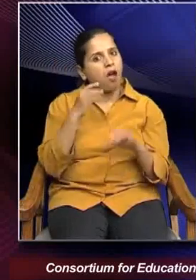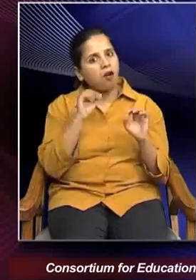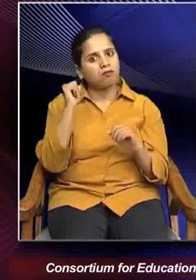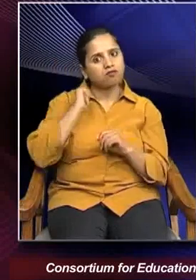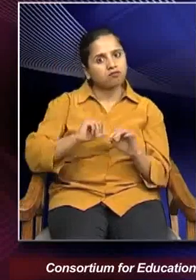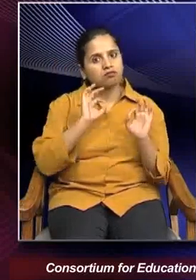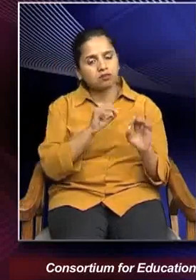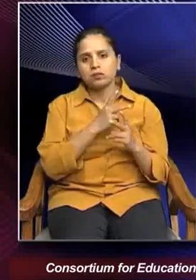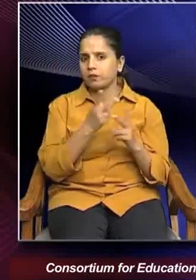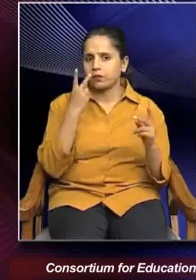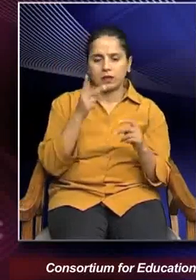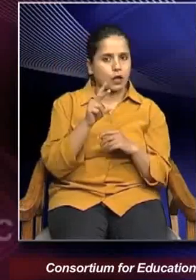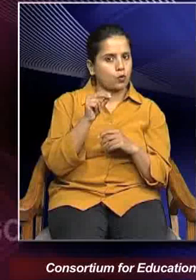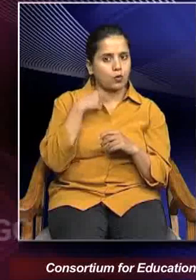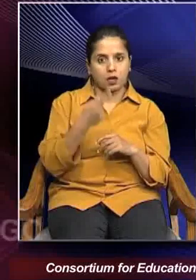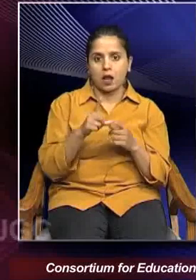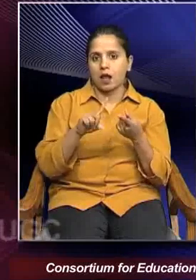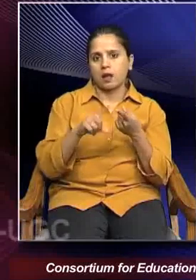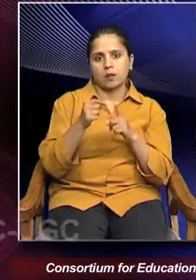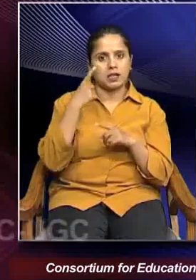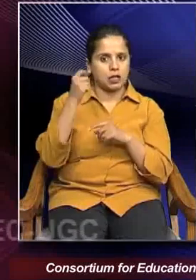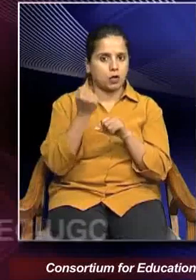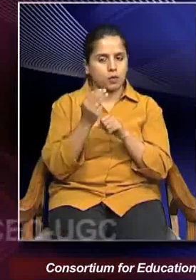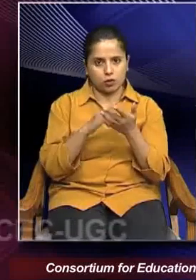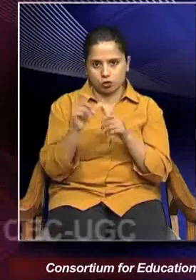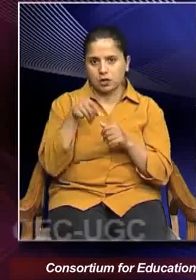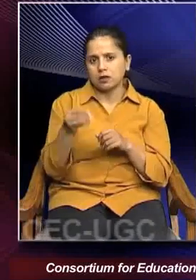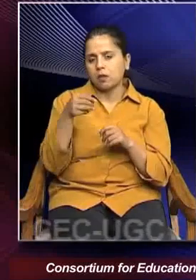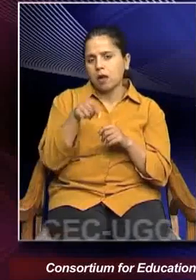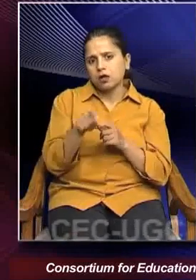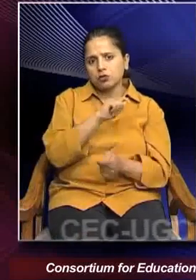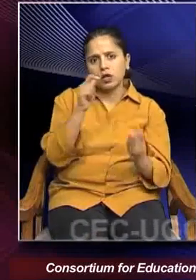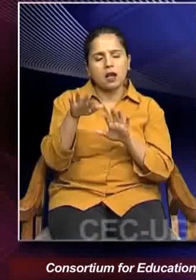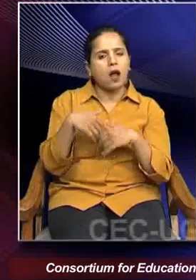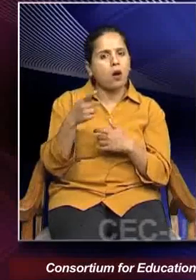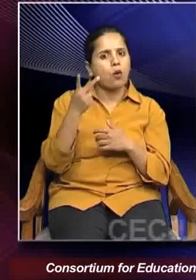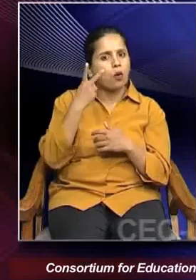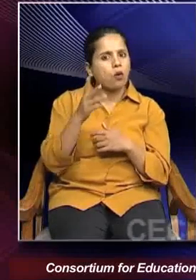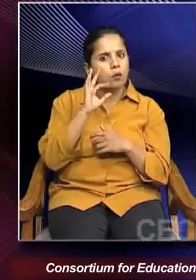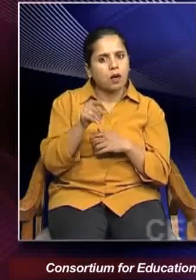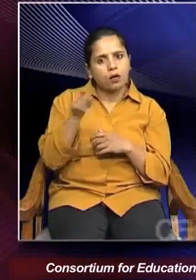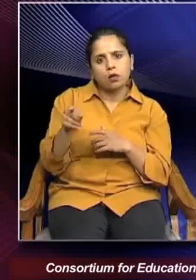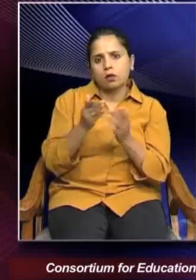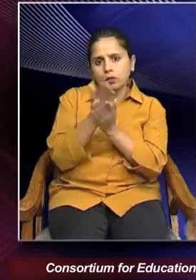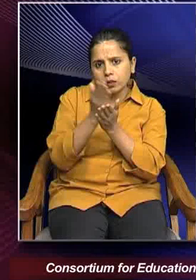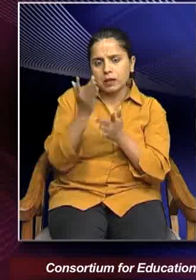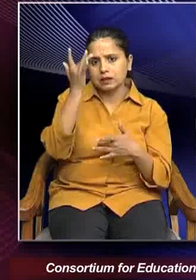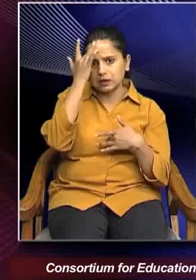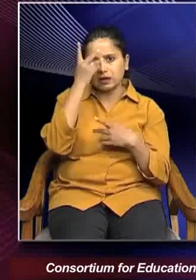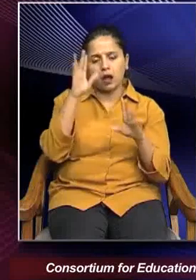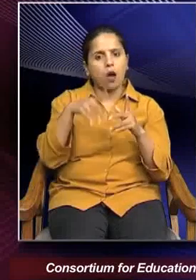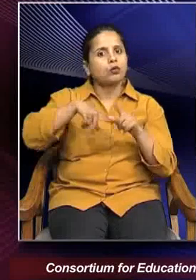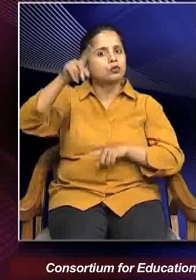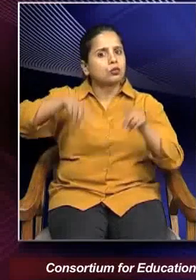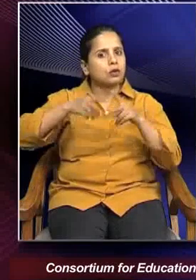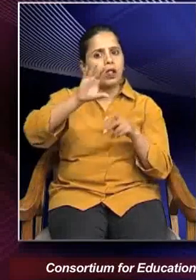compare the epidemiological transition, I will talk briefly about it in a few seconds, how does it unfold and how the pattern of diseases also varies